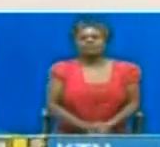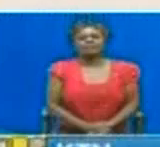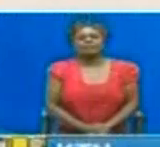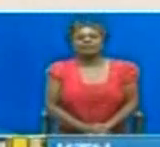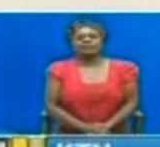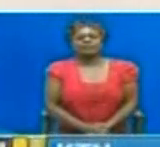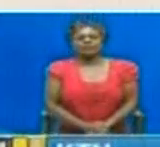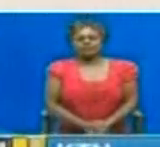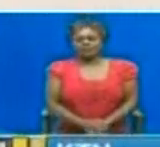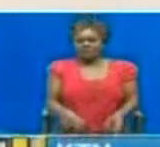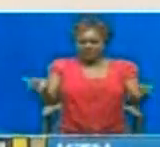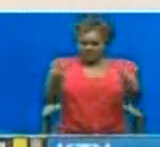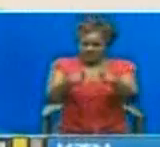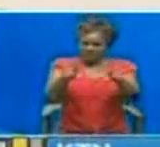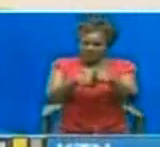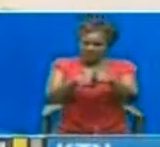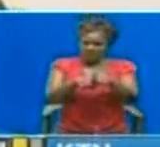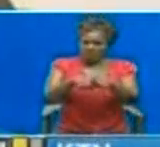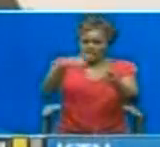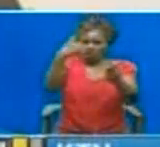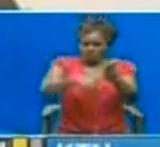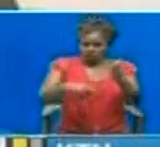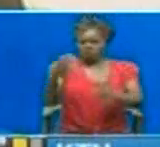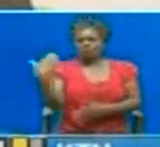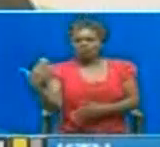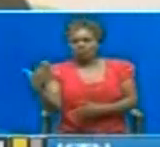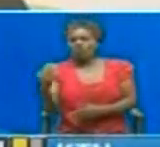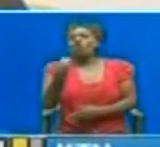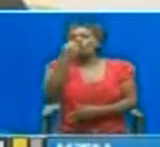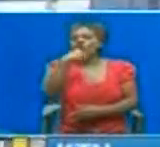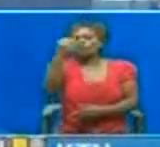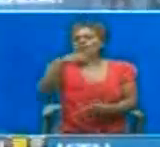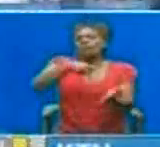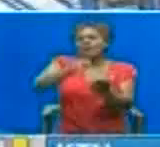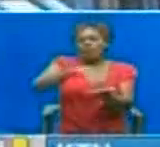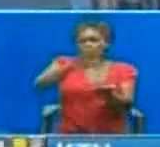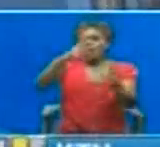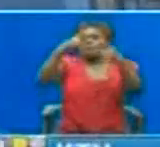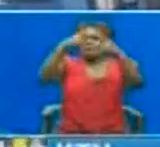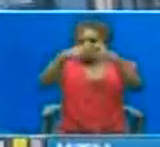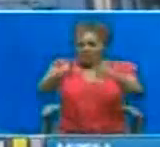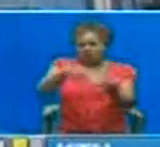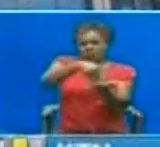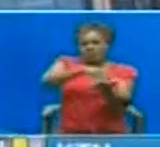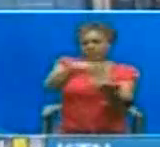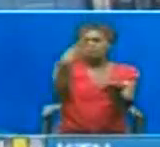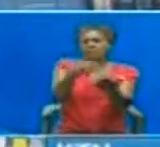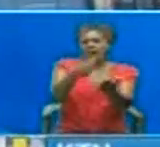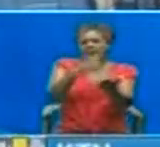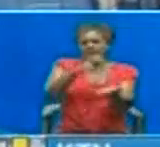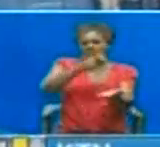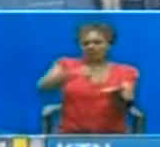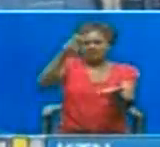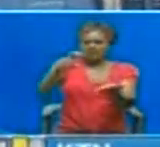then for the same amount of product, the consumer will have to pay more. However, the weaker shilling comes as an advantage